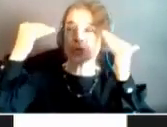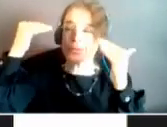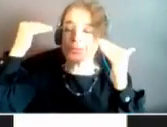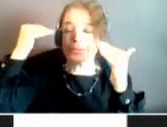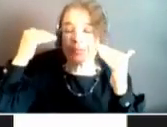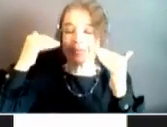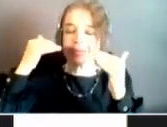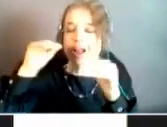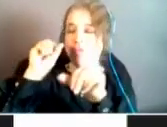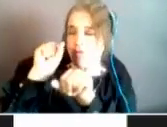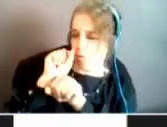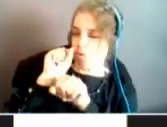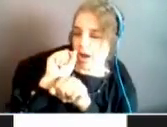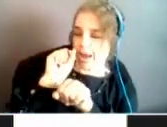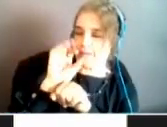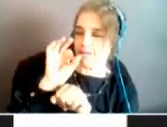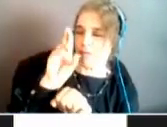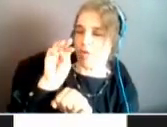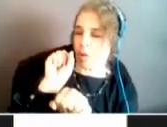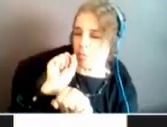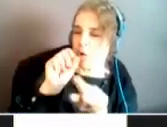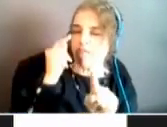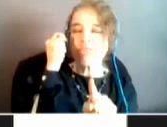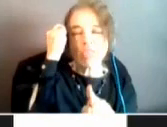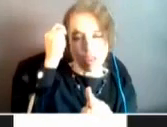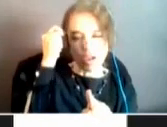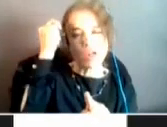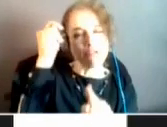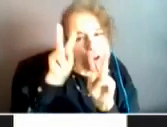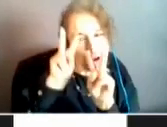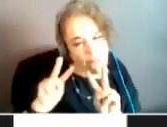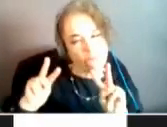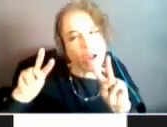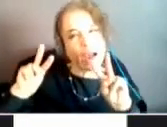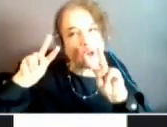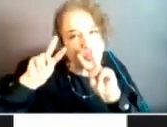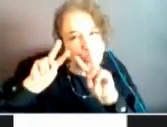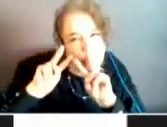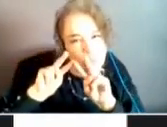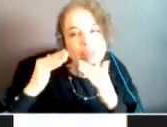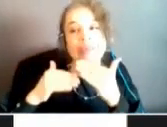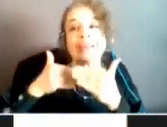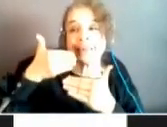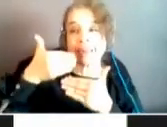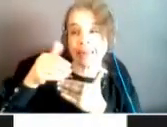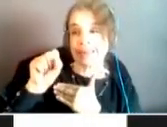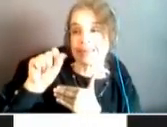framework, I think this theory is very valuable. Next slide.